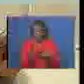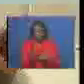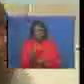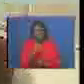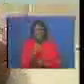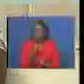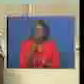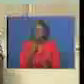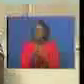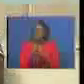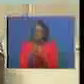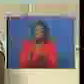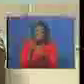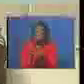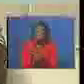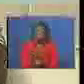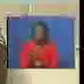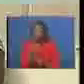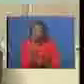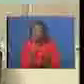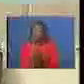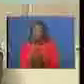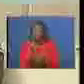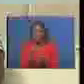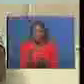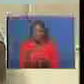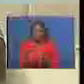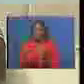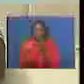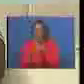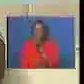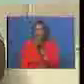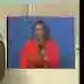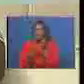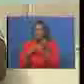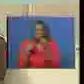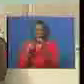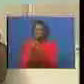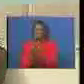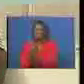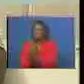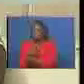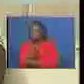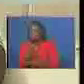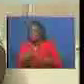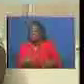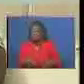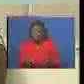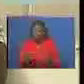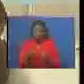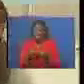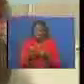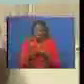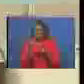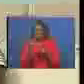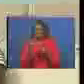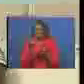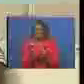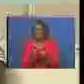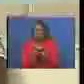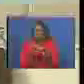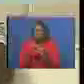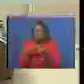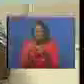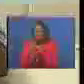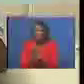consumers so is this country we are a very diverse country you cannot have an institution that only employs one or two people